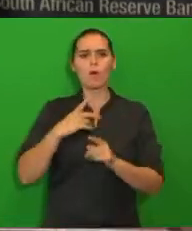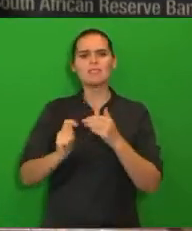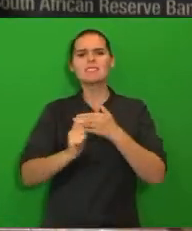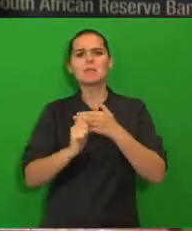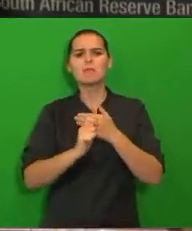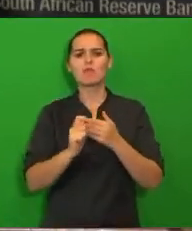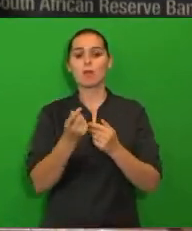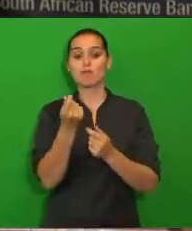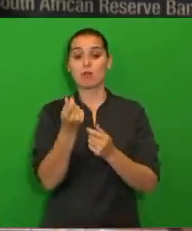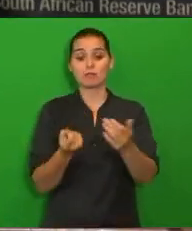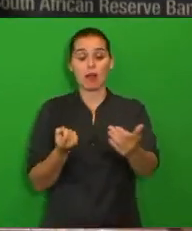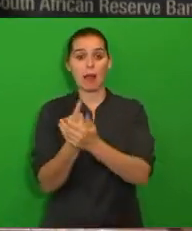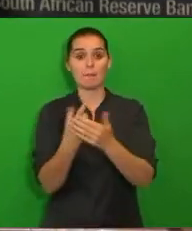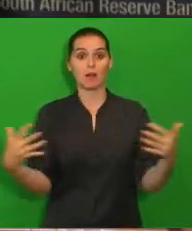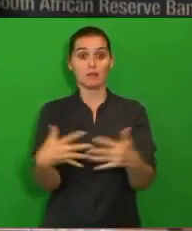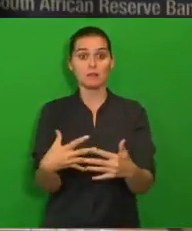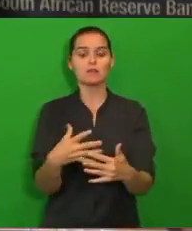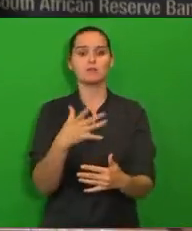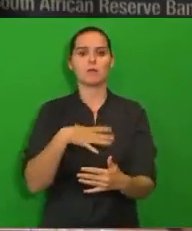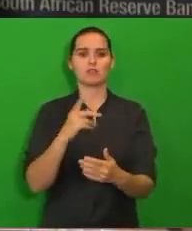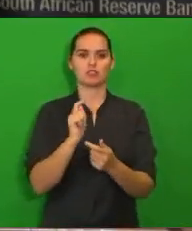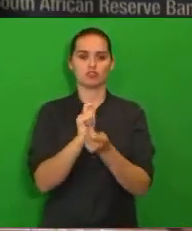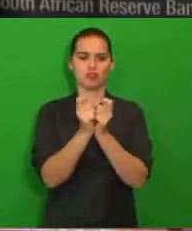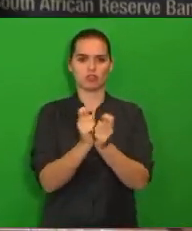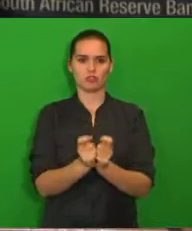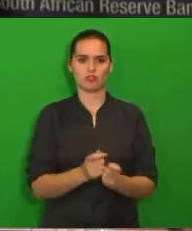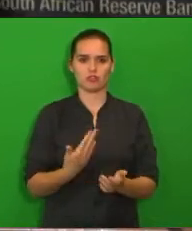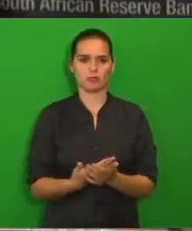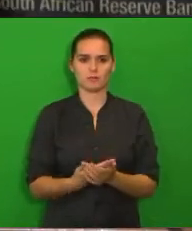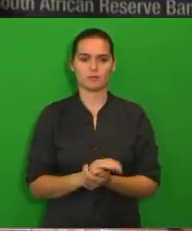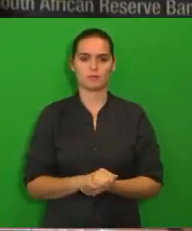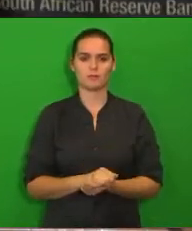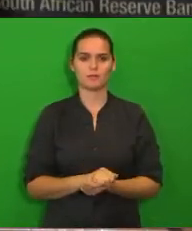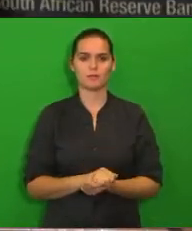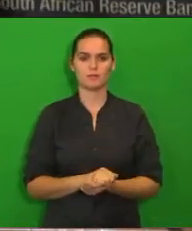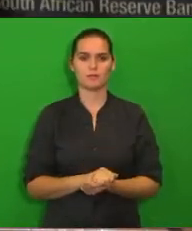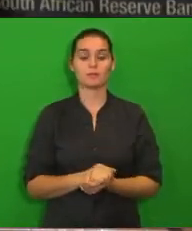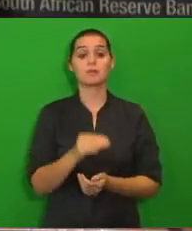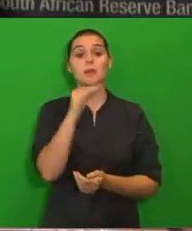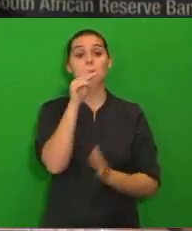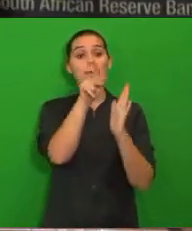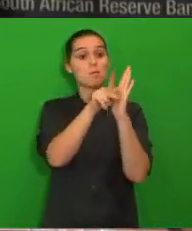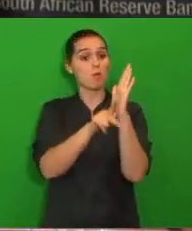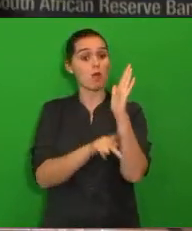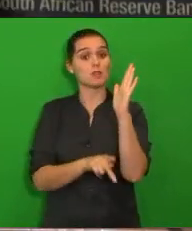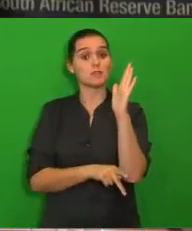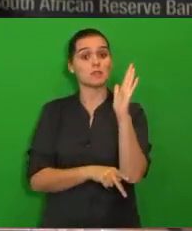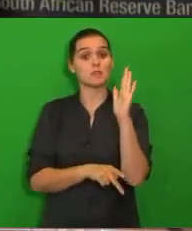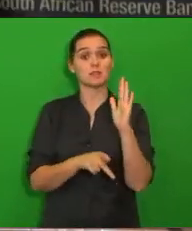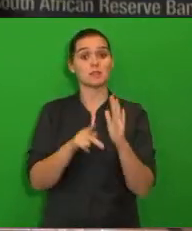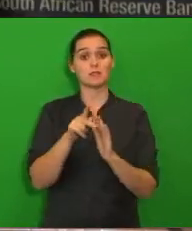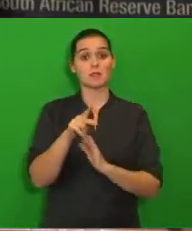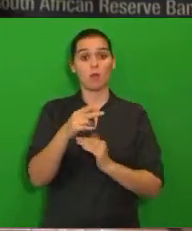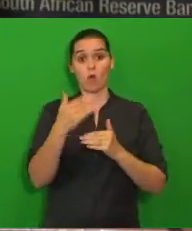temporary price shocks. The implied path of policy rates over the